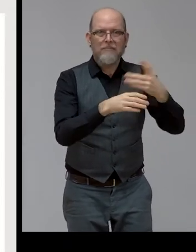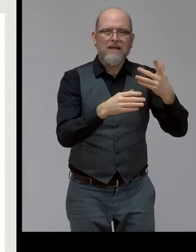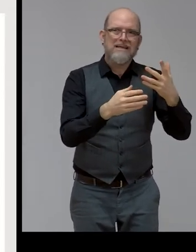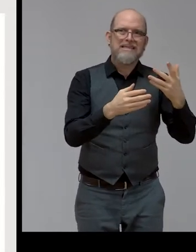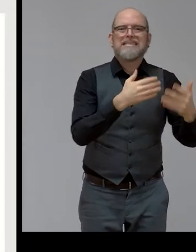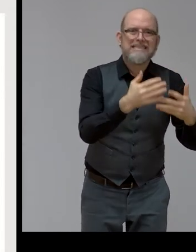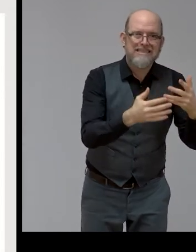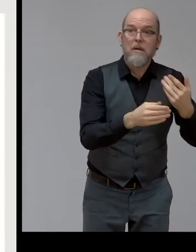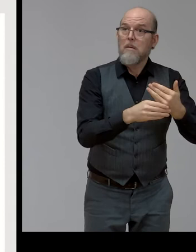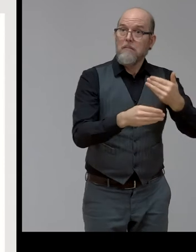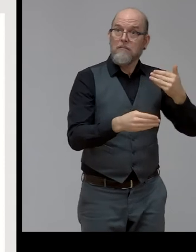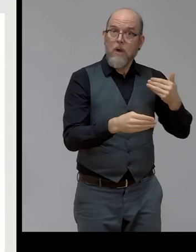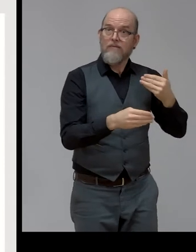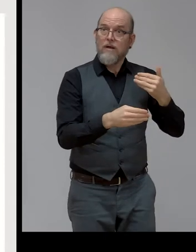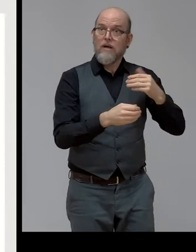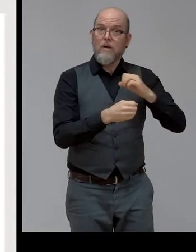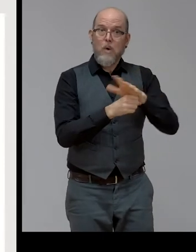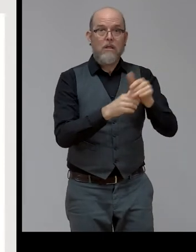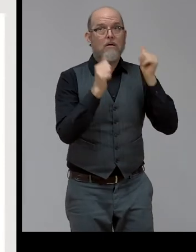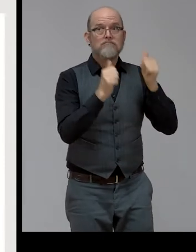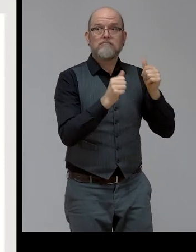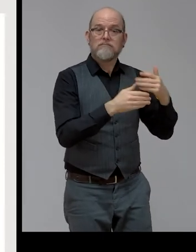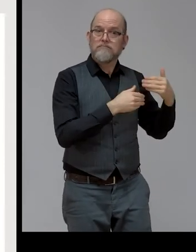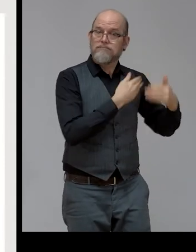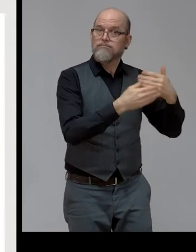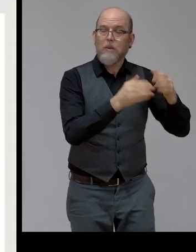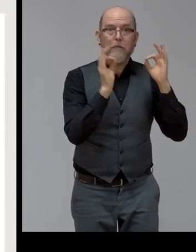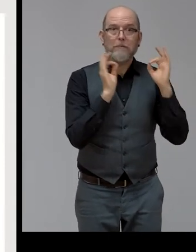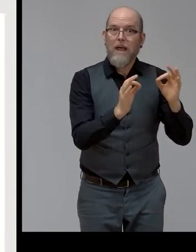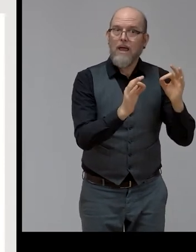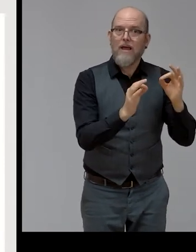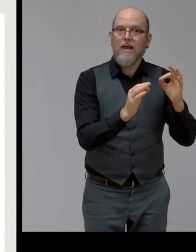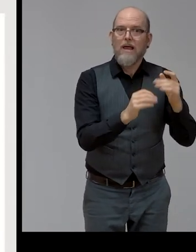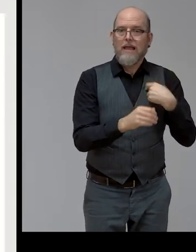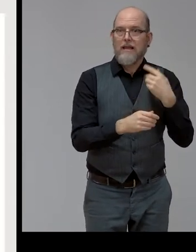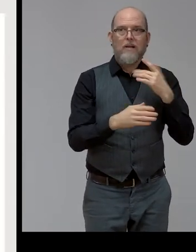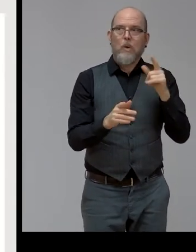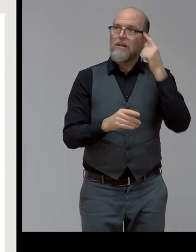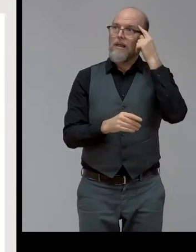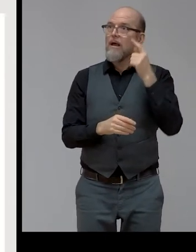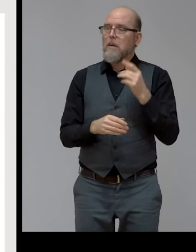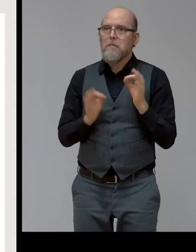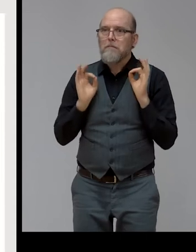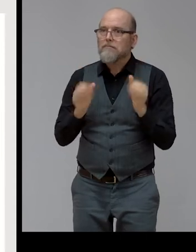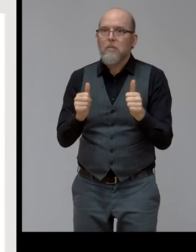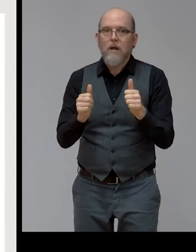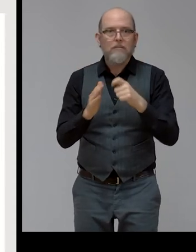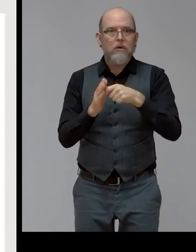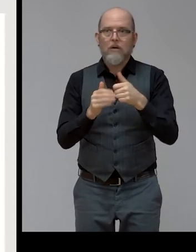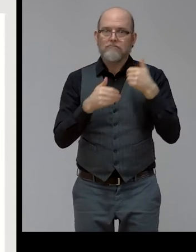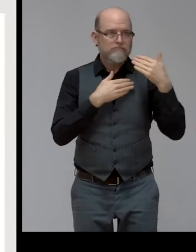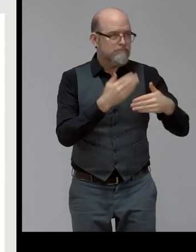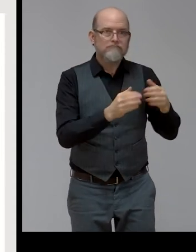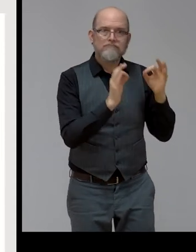continuation, it's amazing, actually. Young people, they received like hundreds of hours